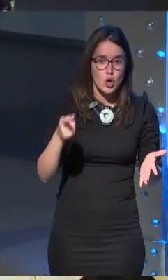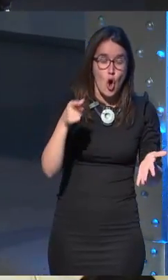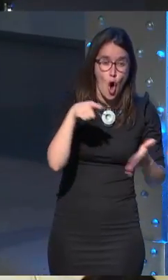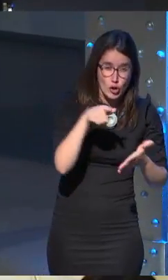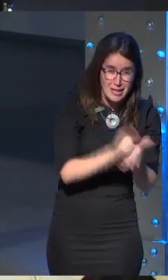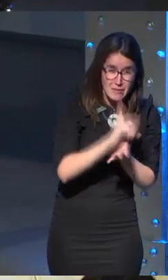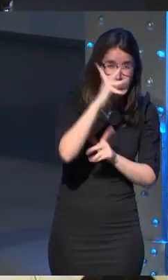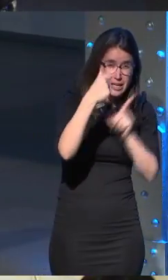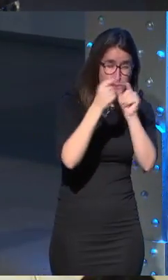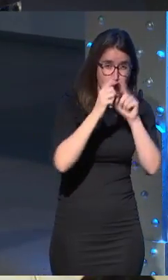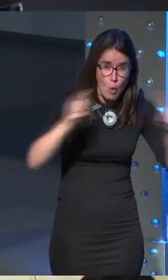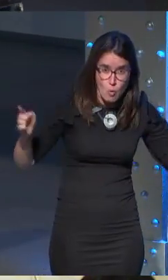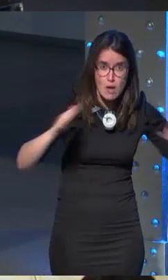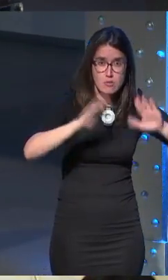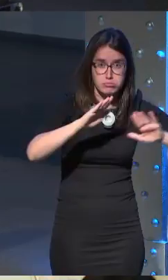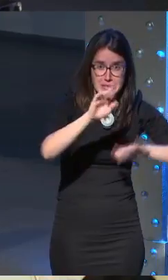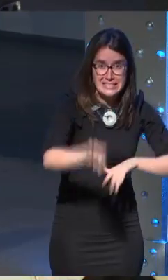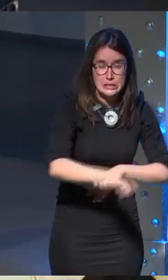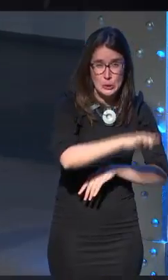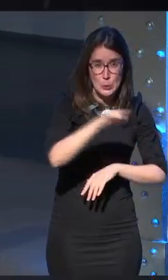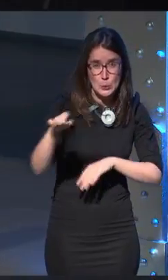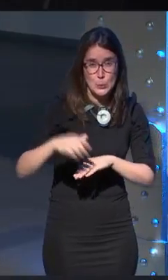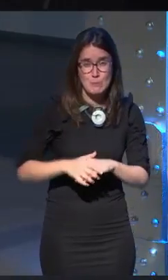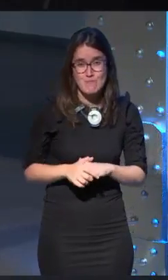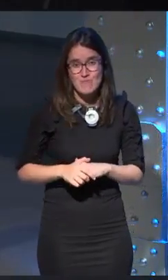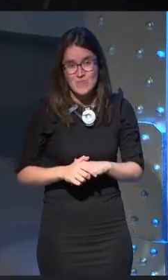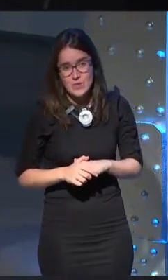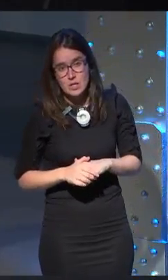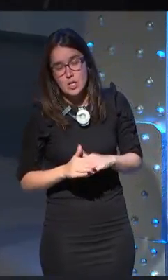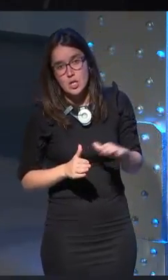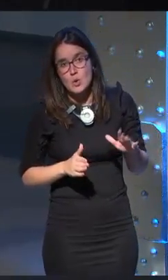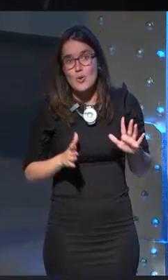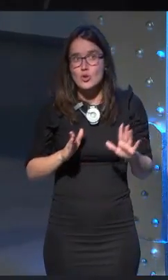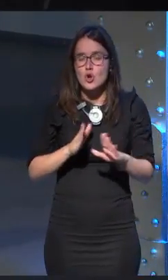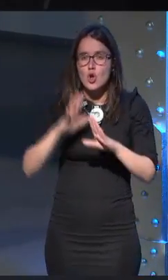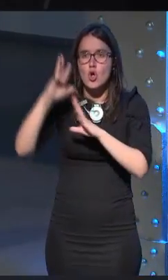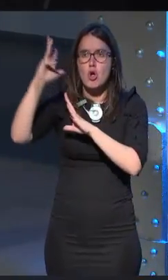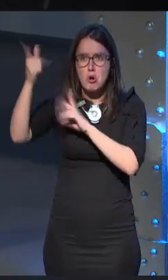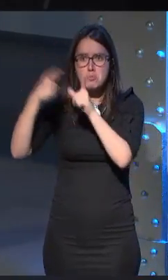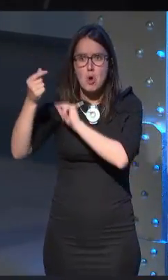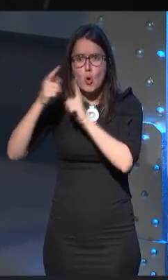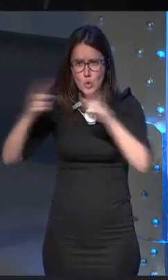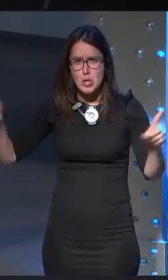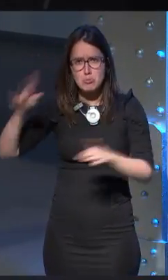would you spend another year in space? For another year, yeah.